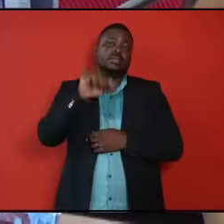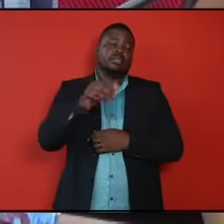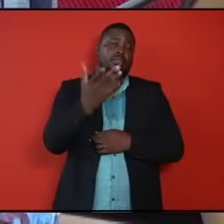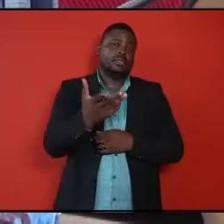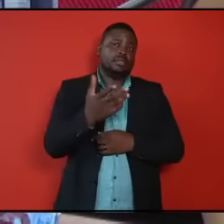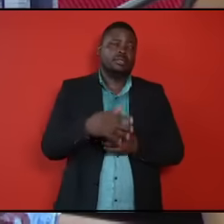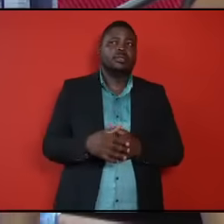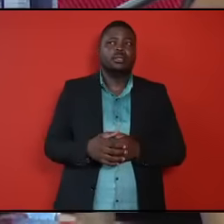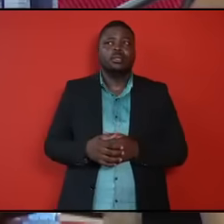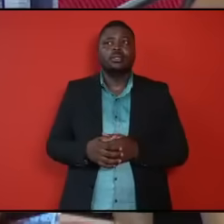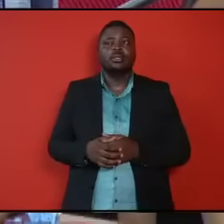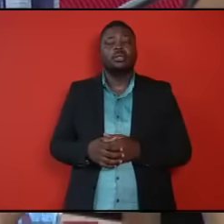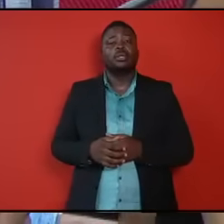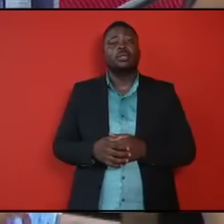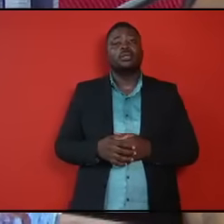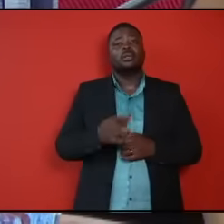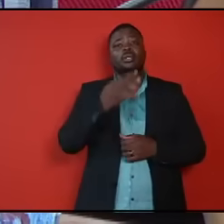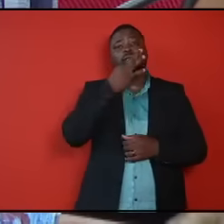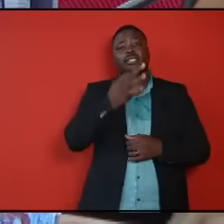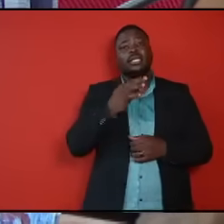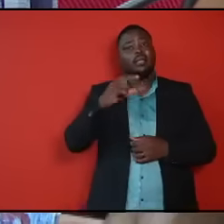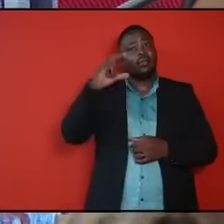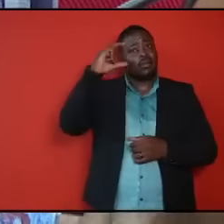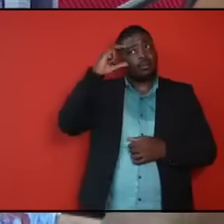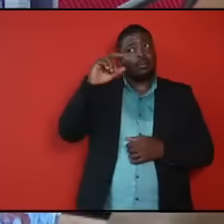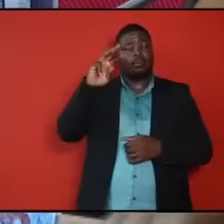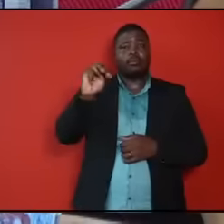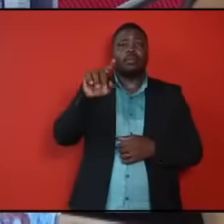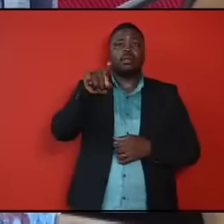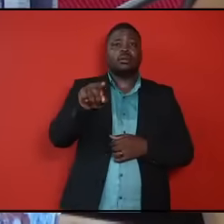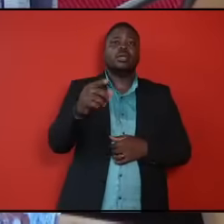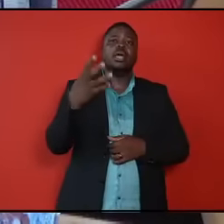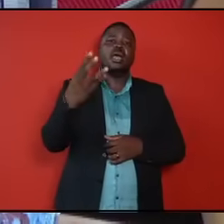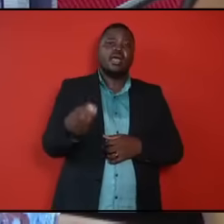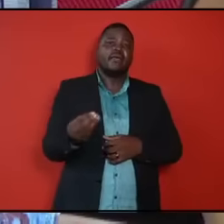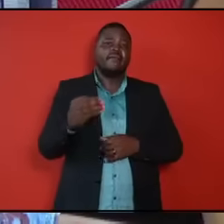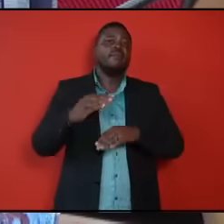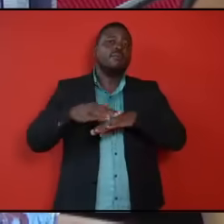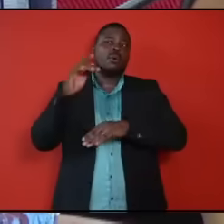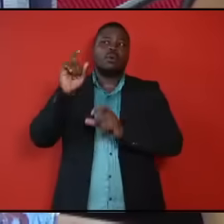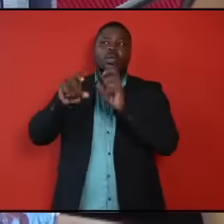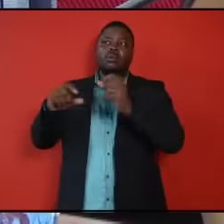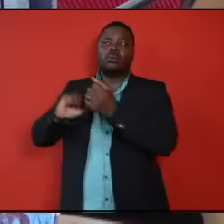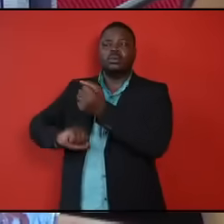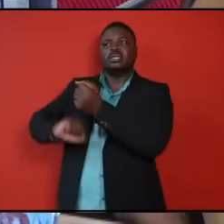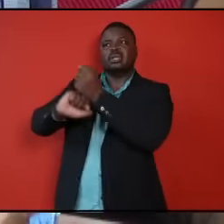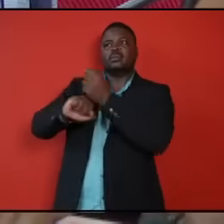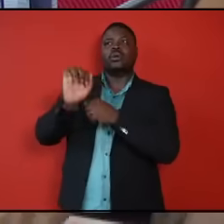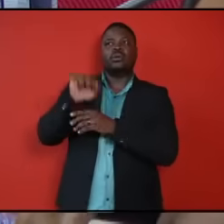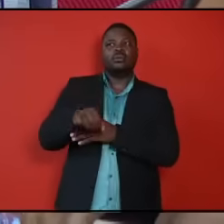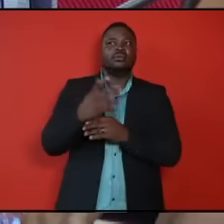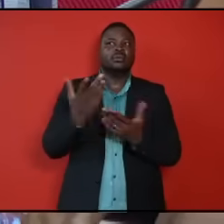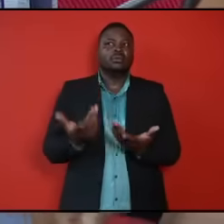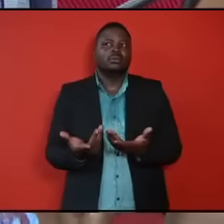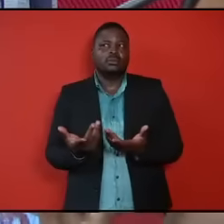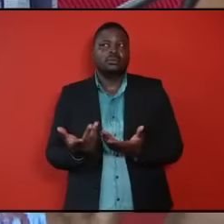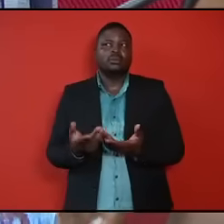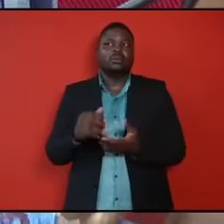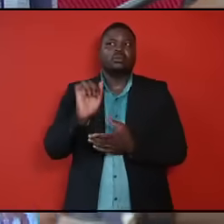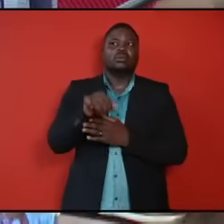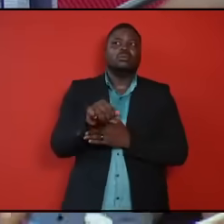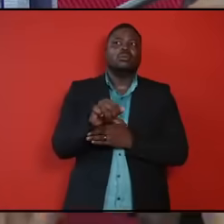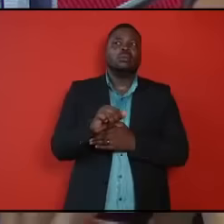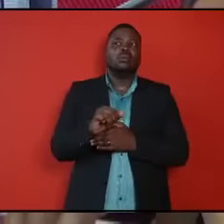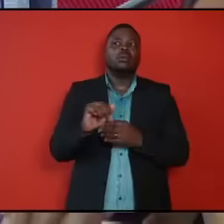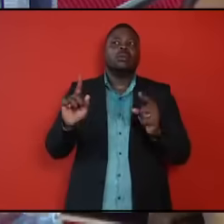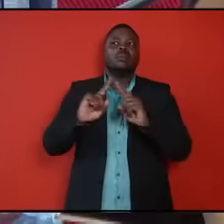you said that Fikile Mbalula has numbers and he's probably running, for the presidency position. Now, I